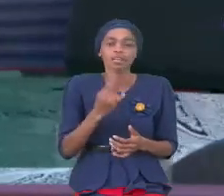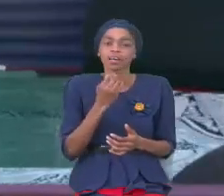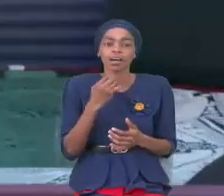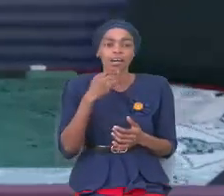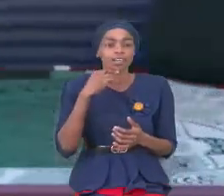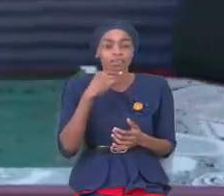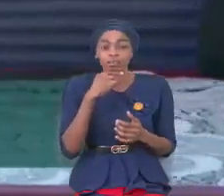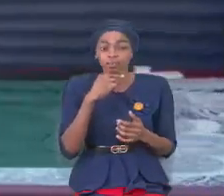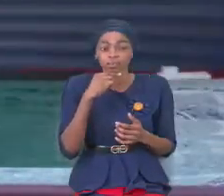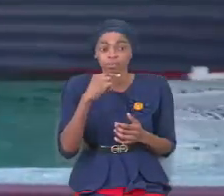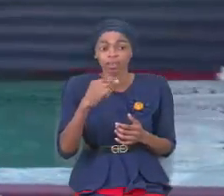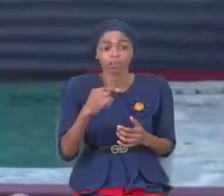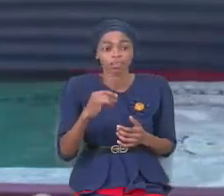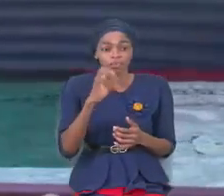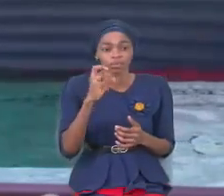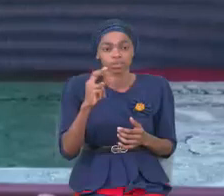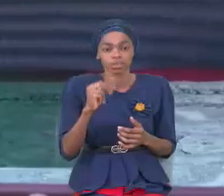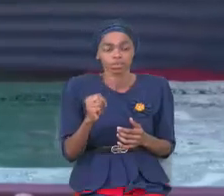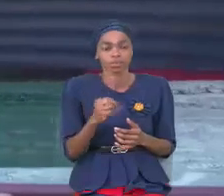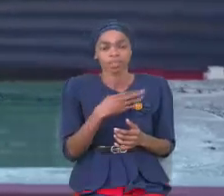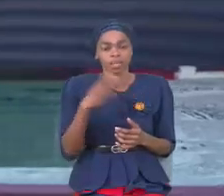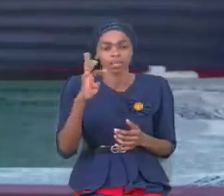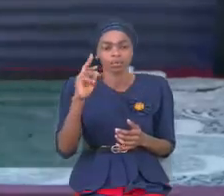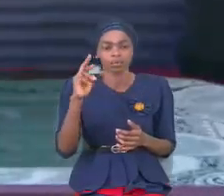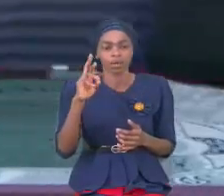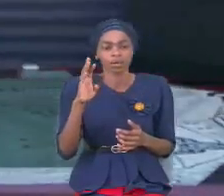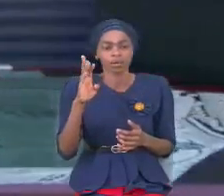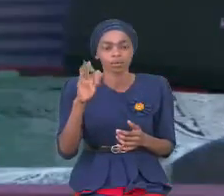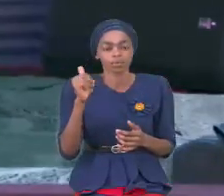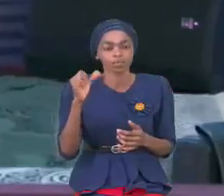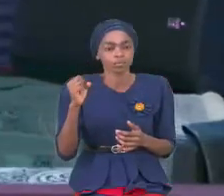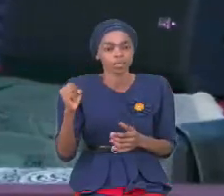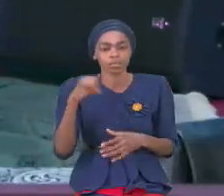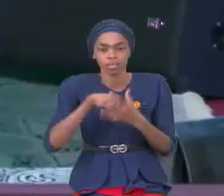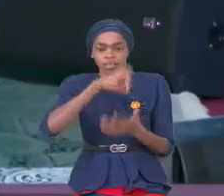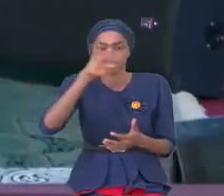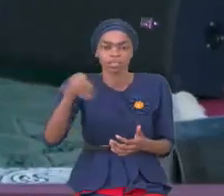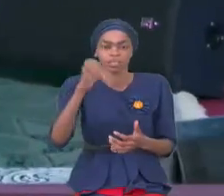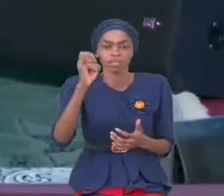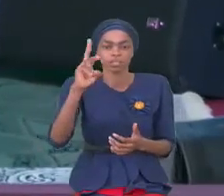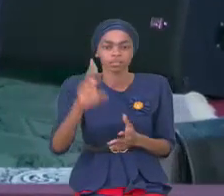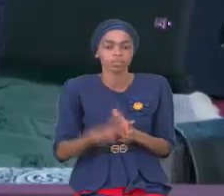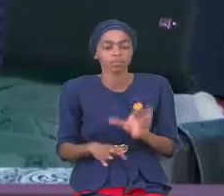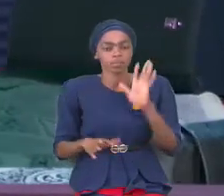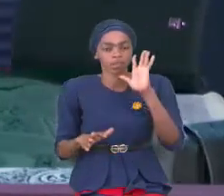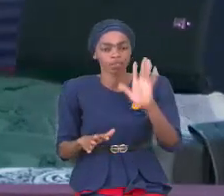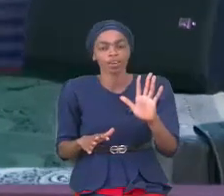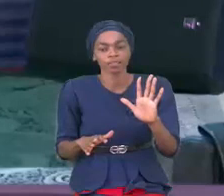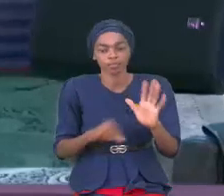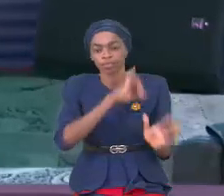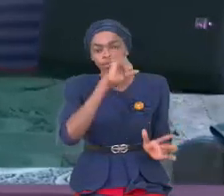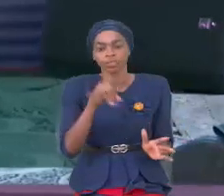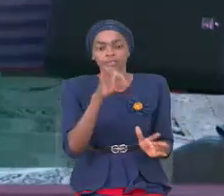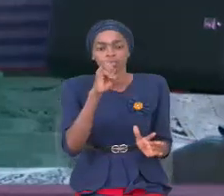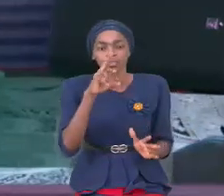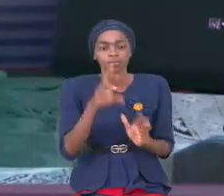thy brow brass. He tells us in Jeremiah chapter 5, looking at verse 3, Jeremiah chapter